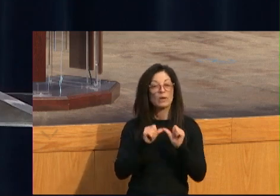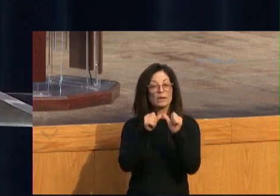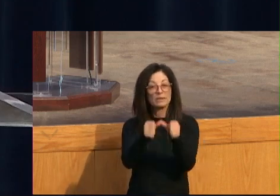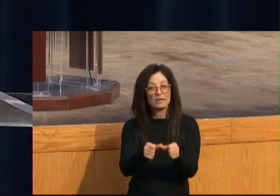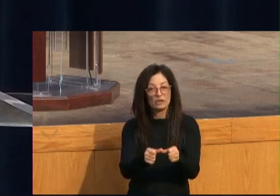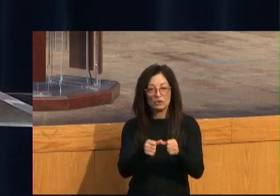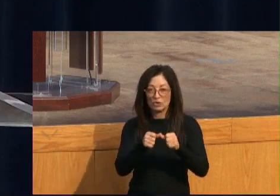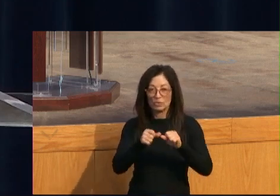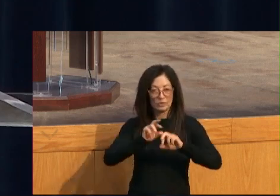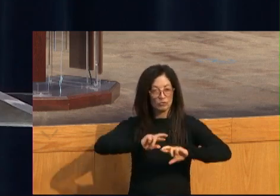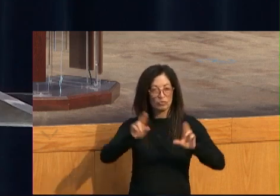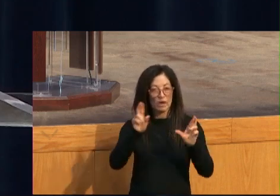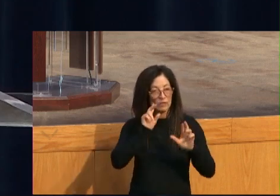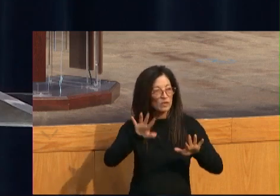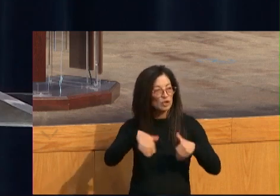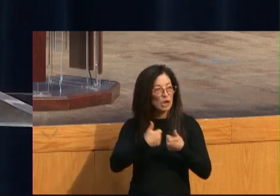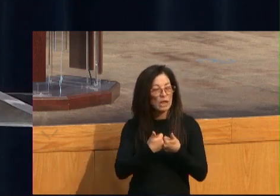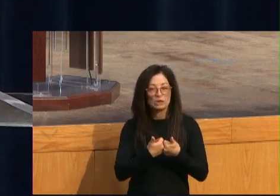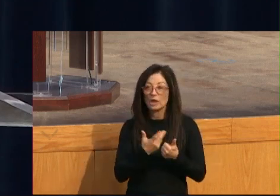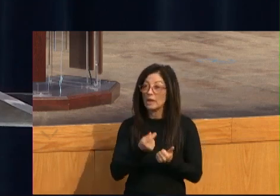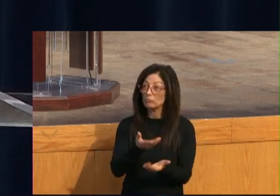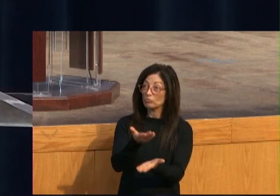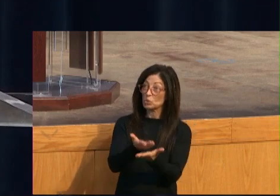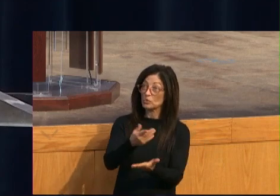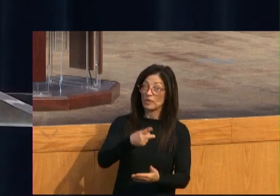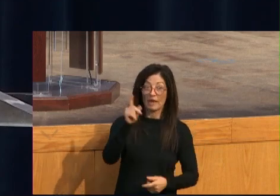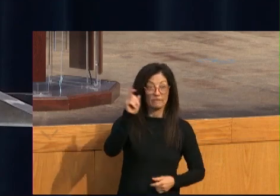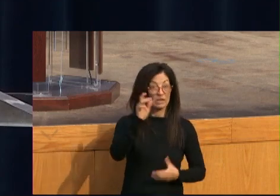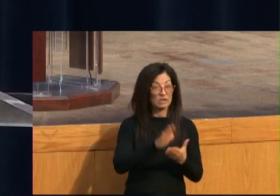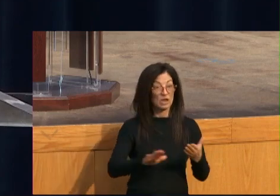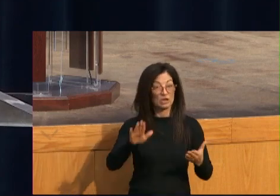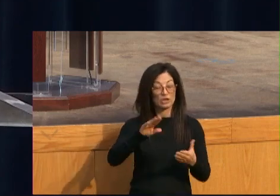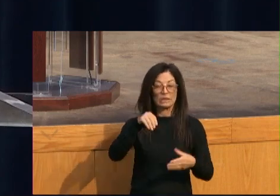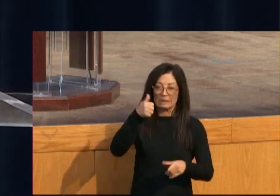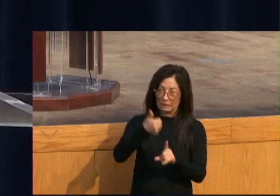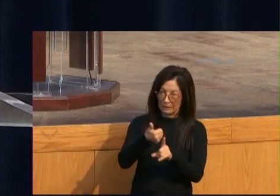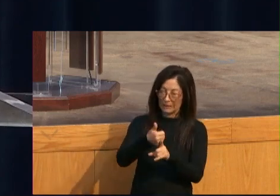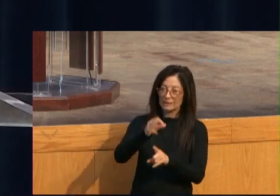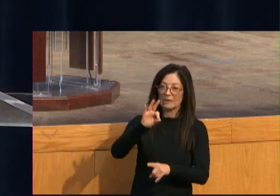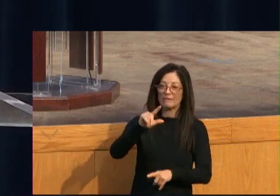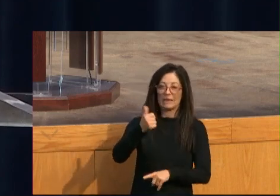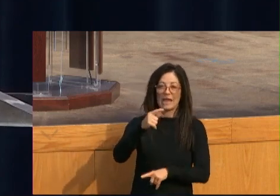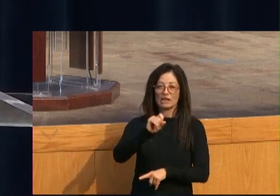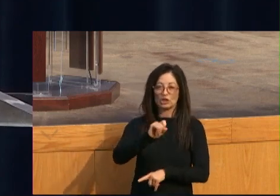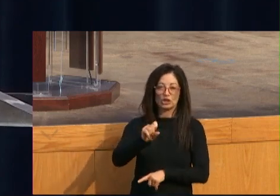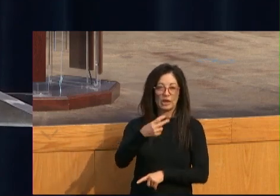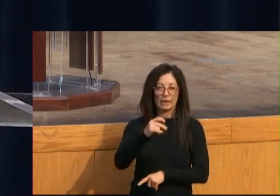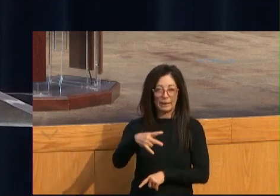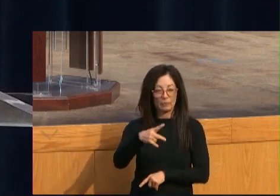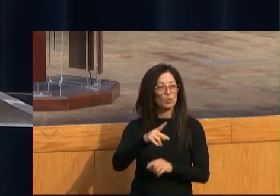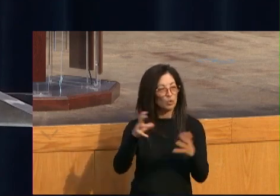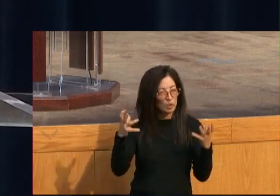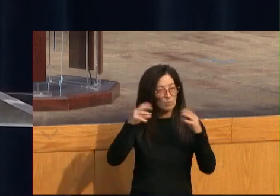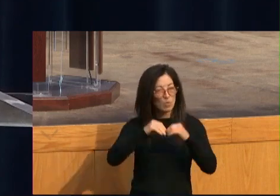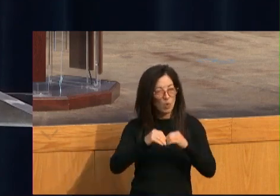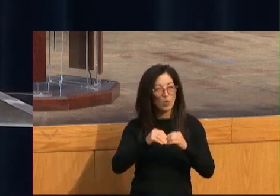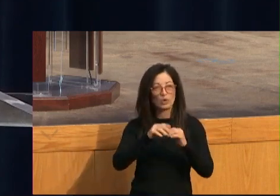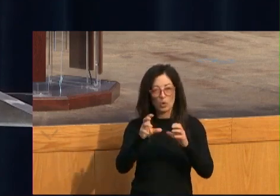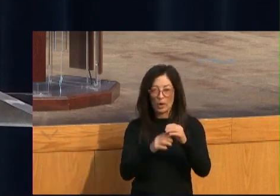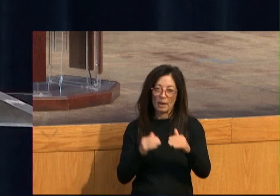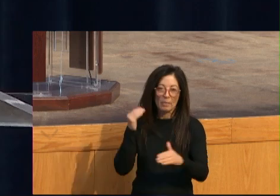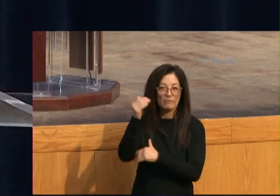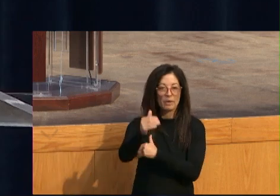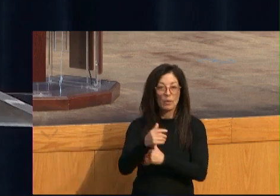the challenge and prove that Phoenix College is the flagship. We are doing more. We are going above and beyond. We are willing